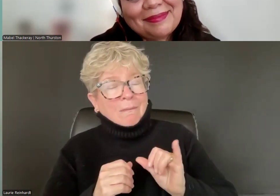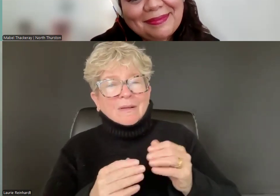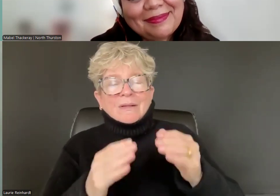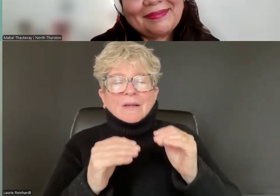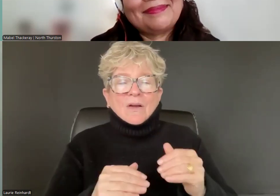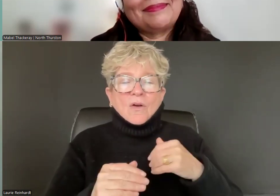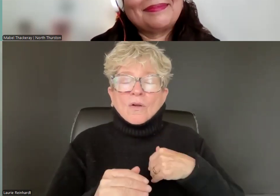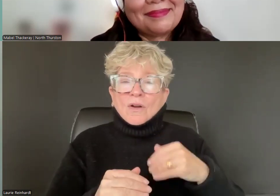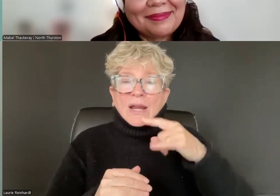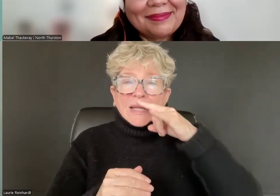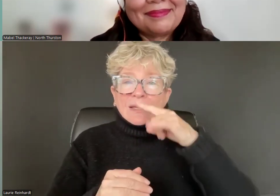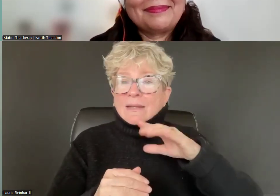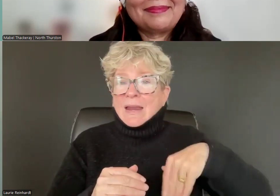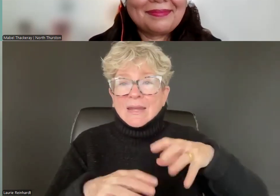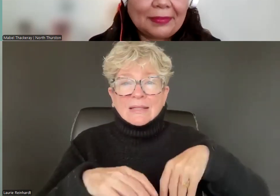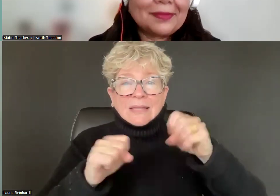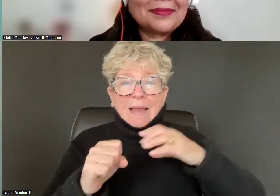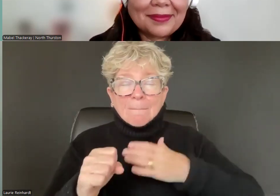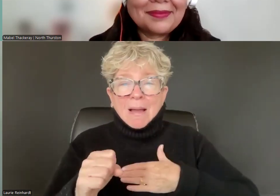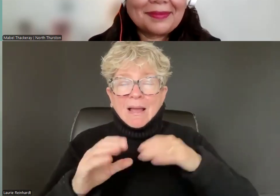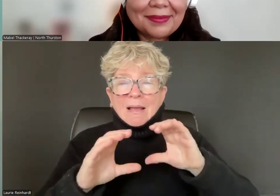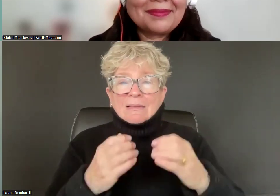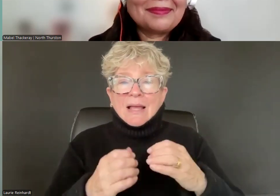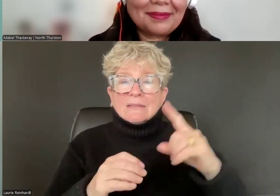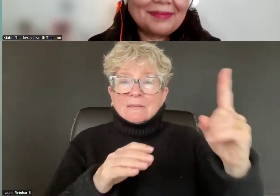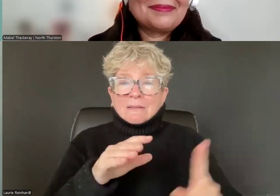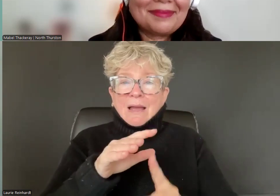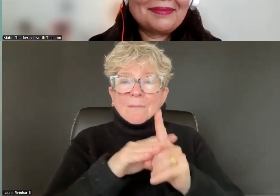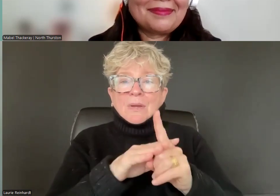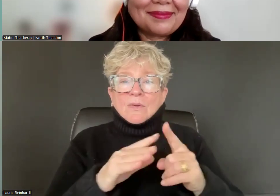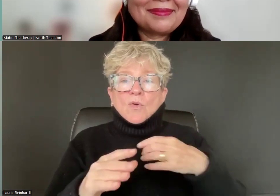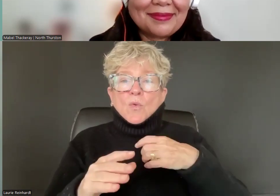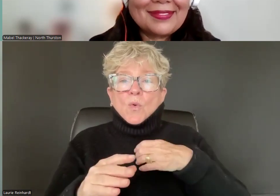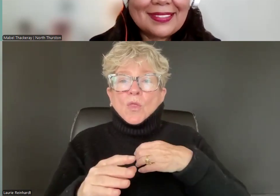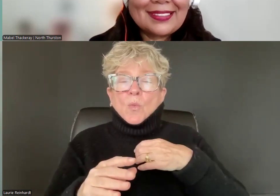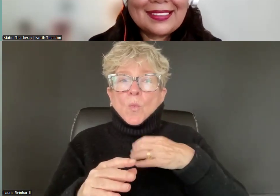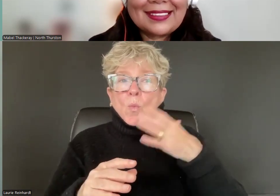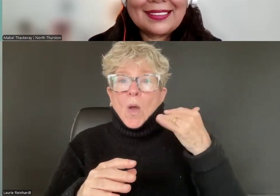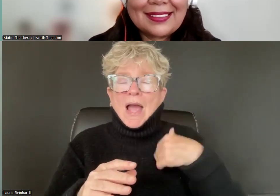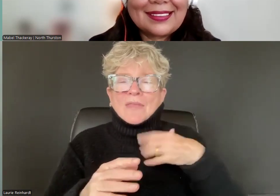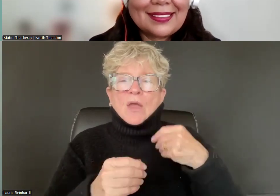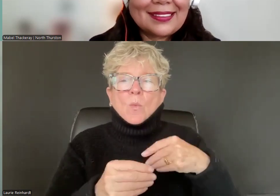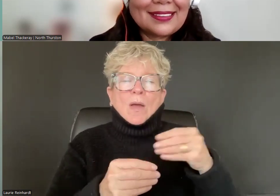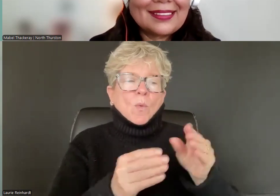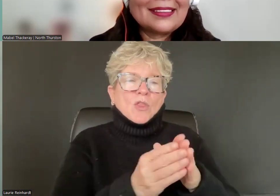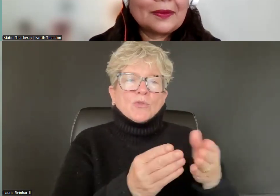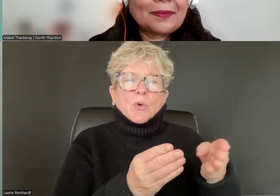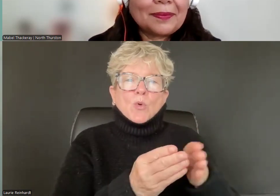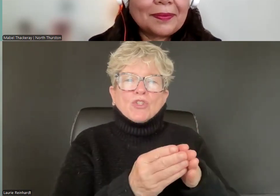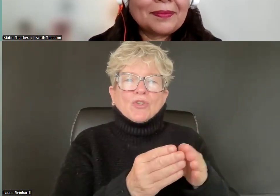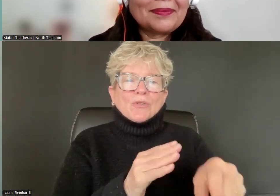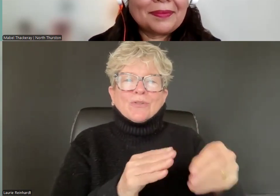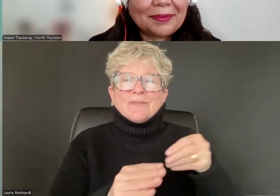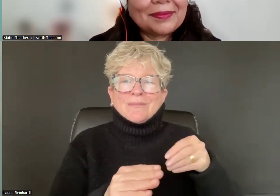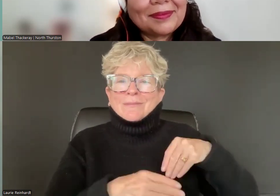had my class show up and want to pick up like one of the brochures or whatnot. So it takes some